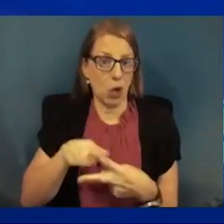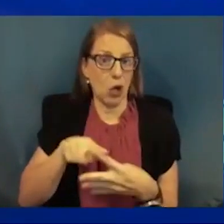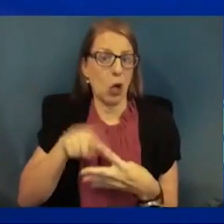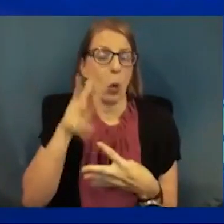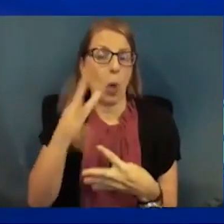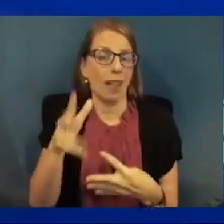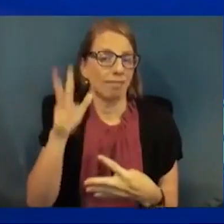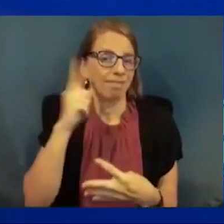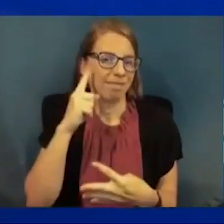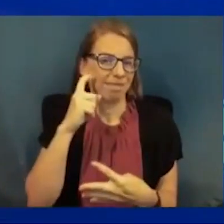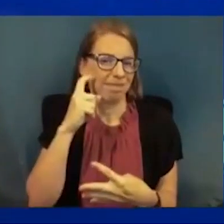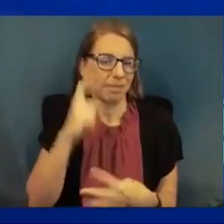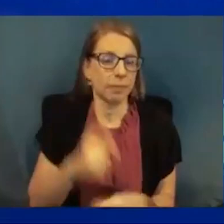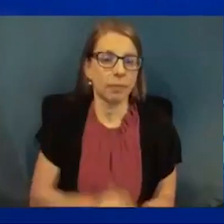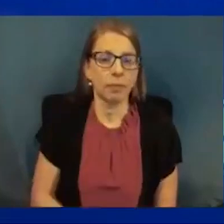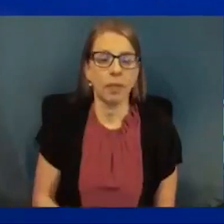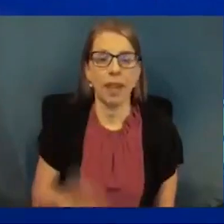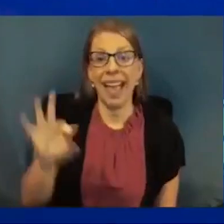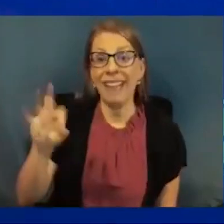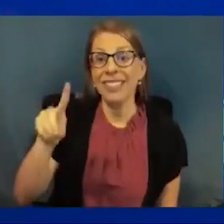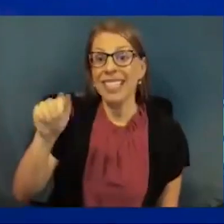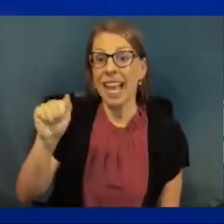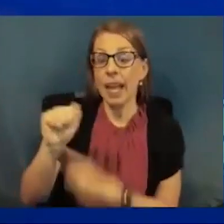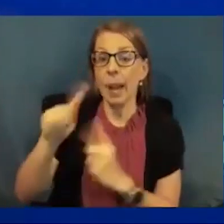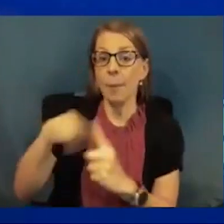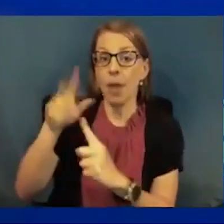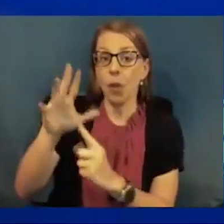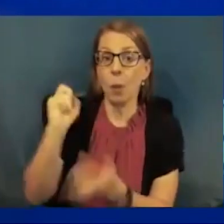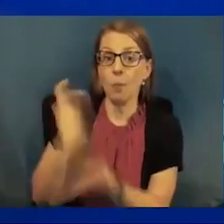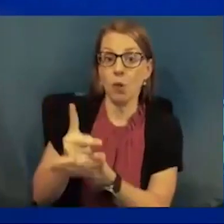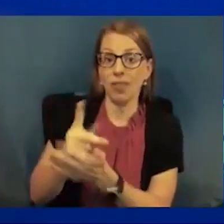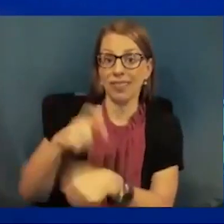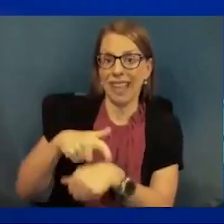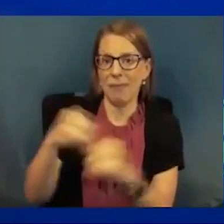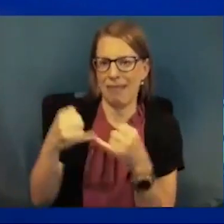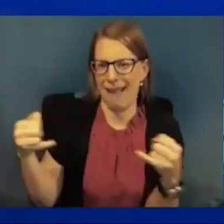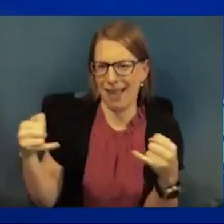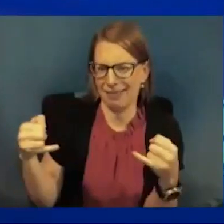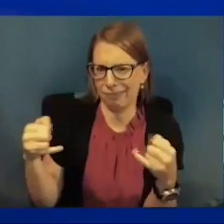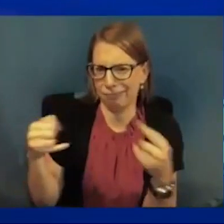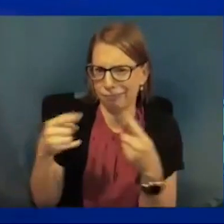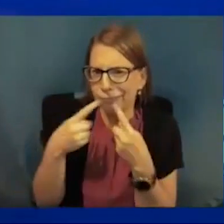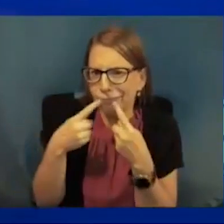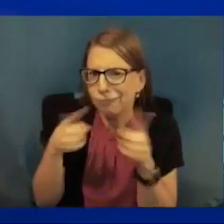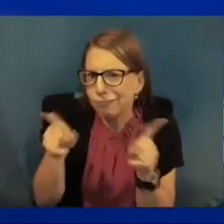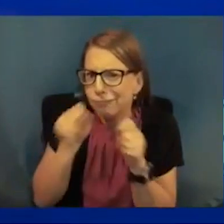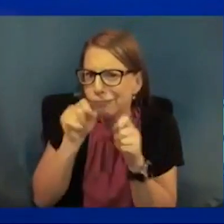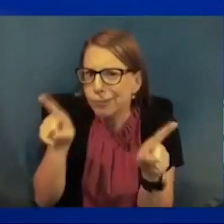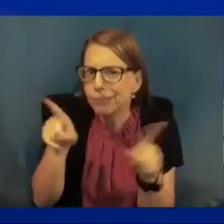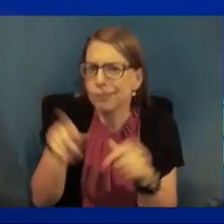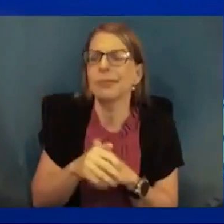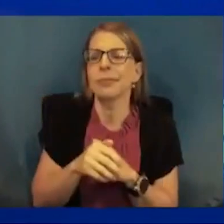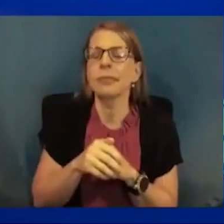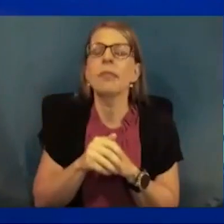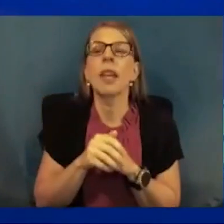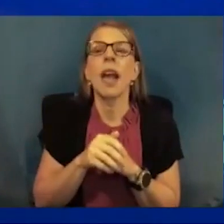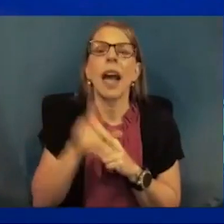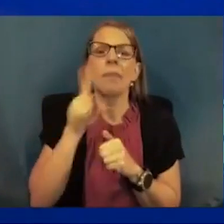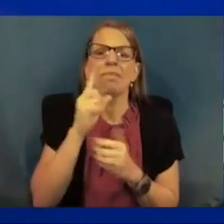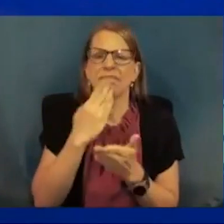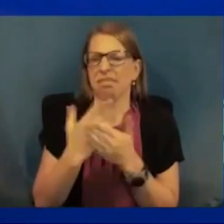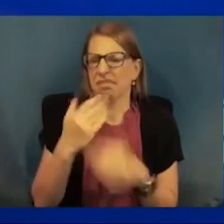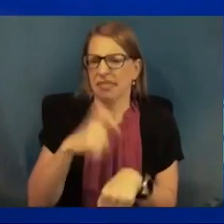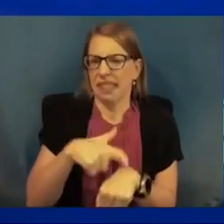leaks coming out of the FDA about their approval timeline, I think that's probably a pretty good timeline. And so I would expect that a lot of